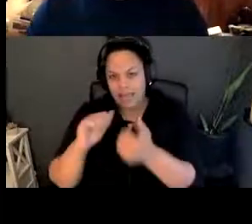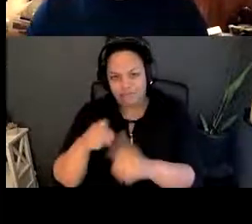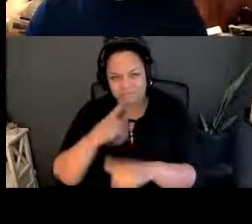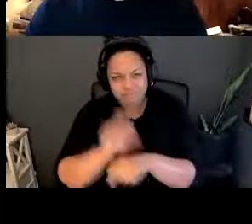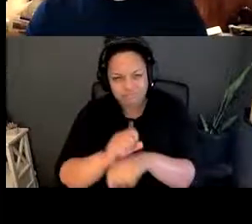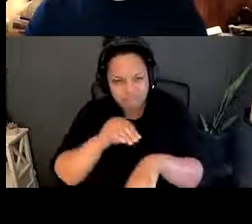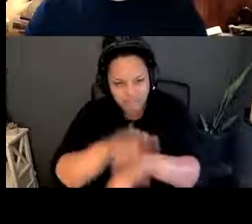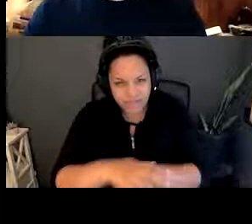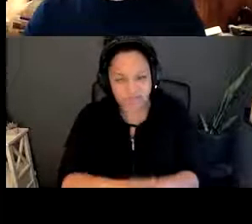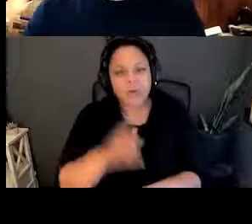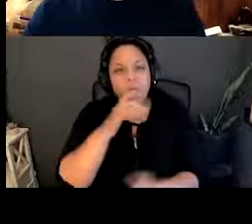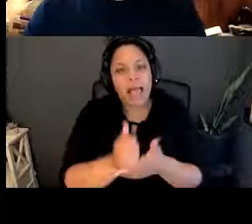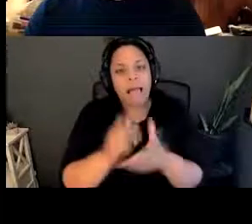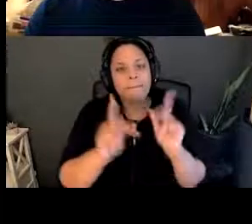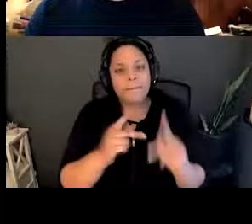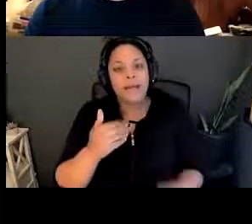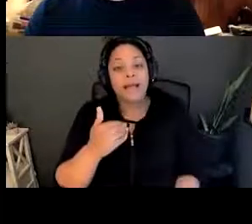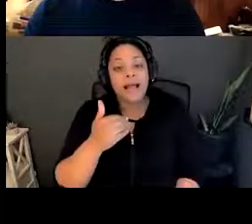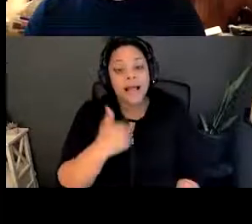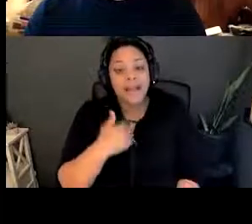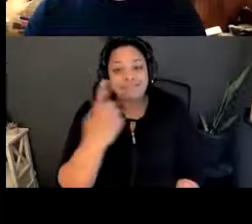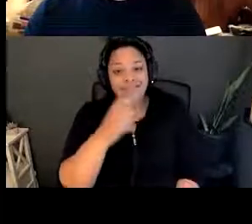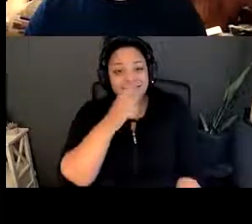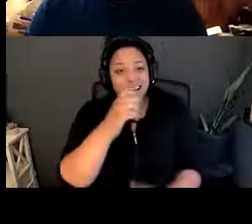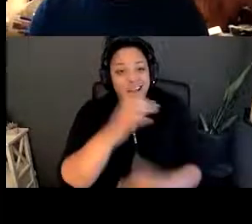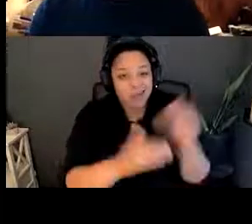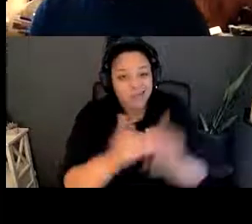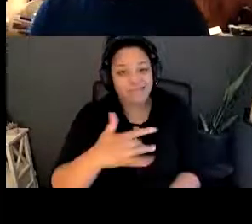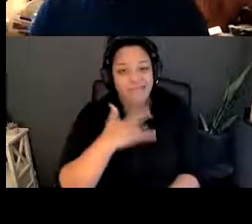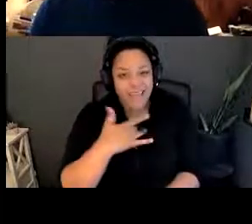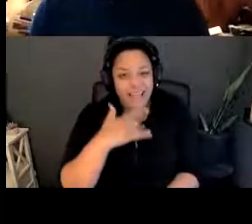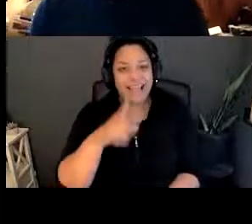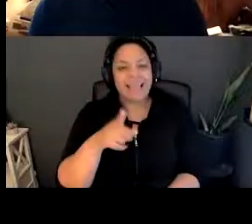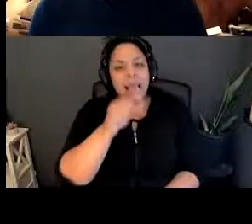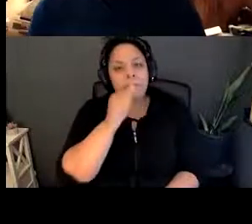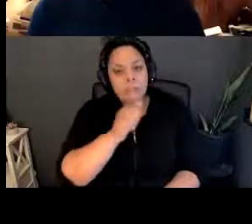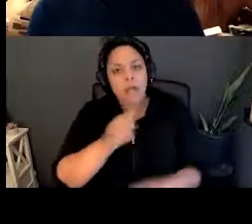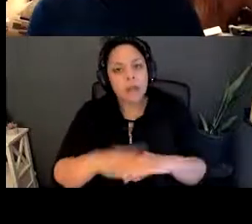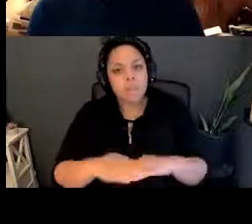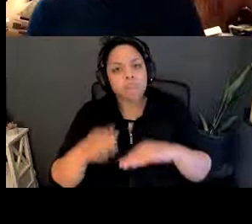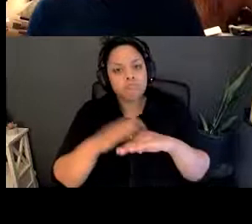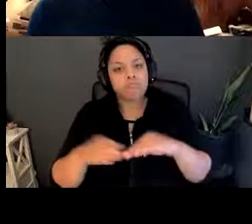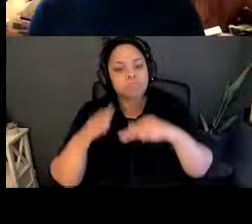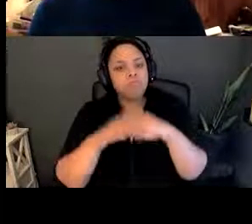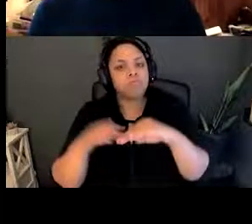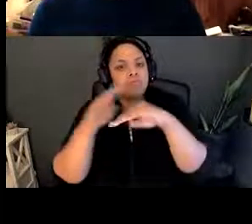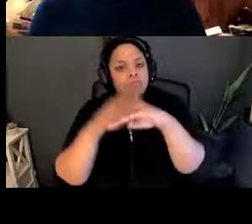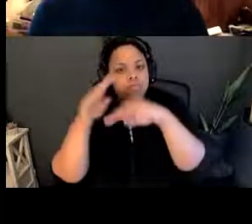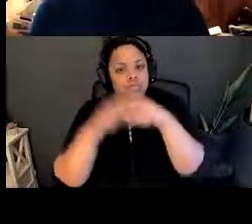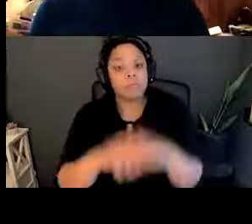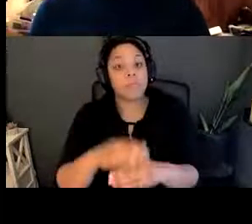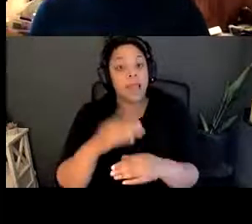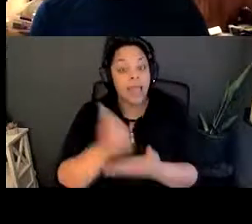helps people increase their tolerance for uncomfortable feelings. And part of that is by helping them not judge those